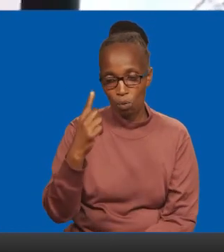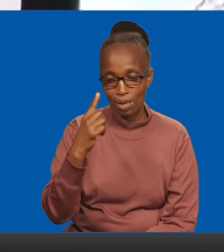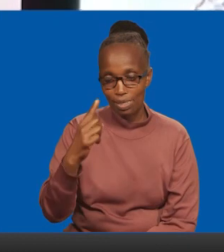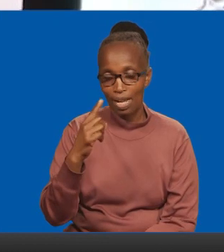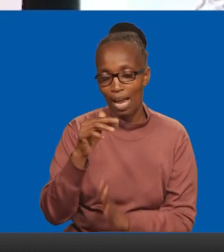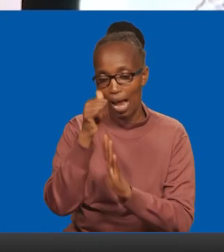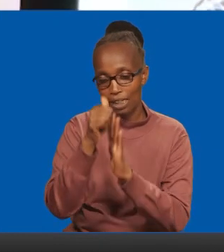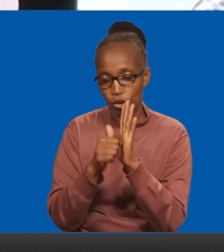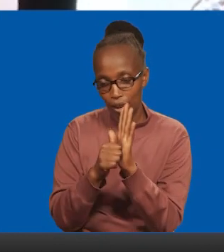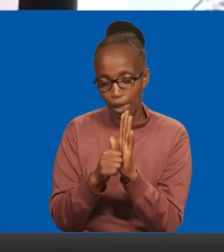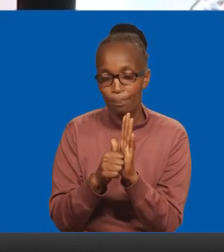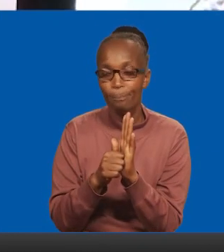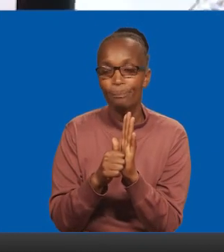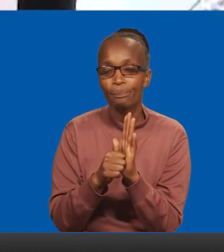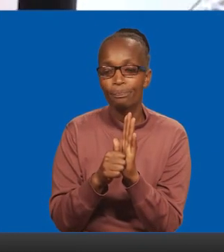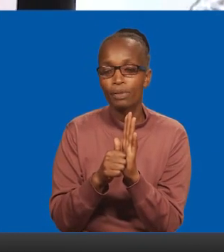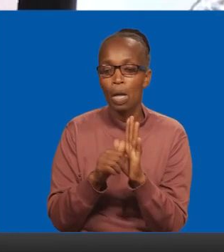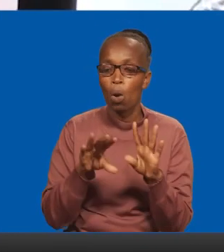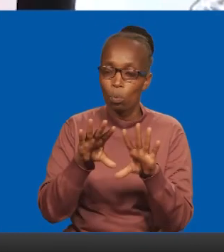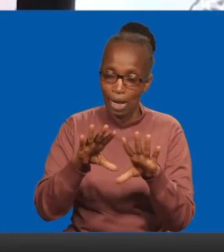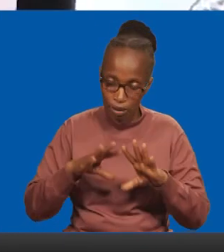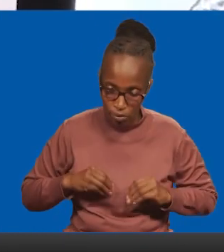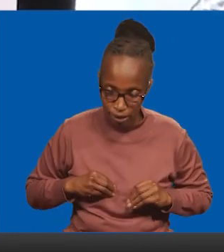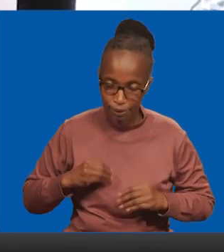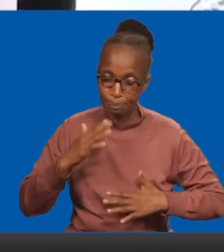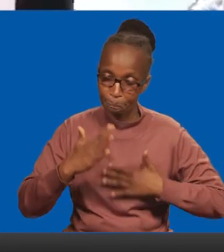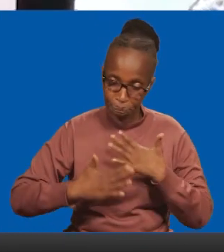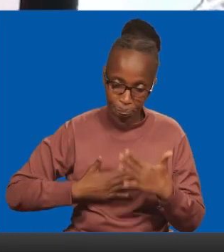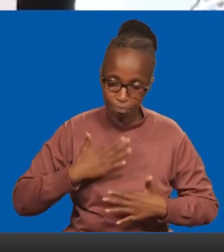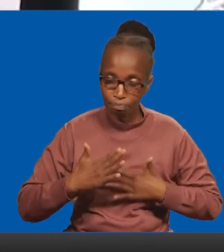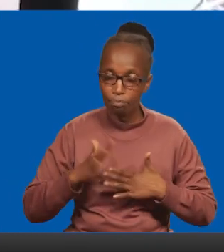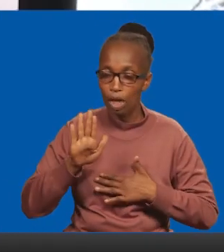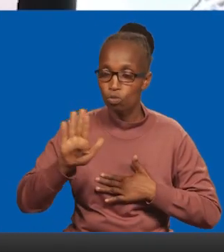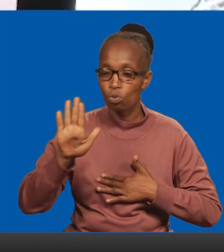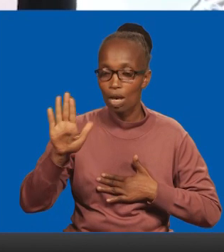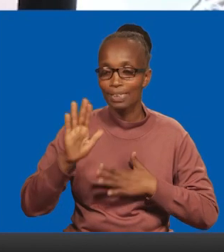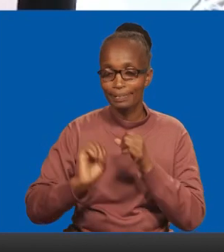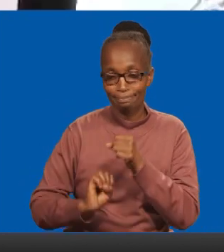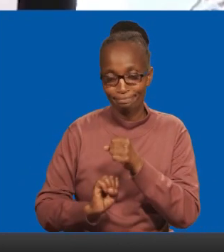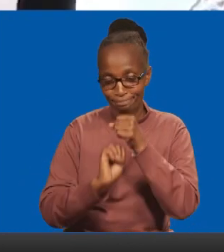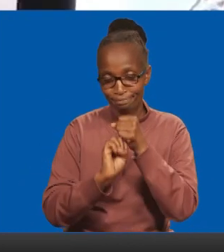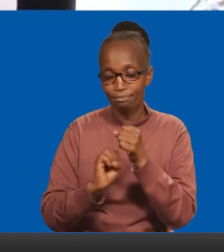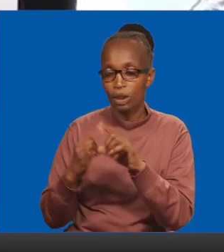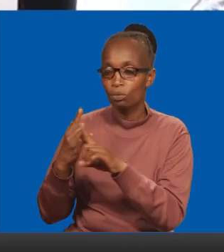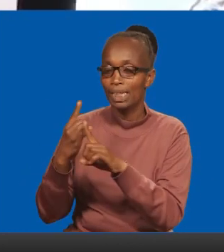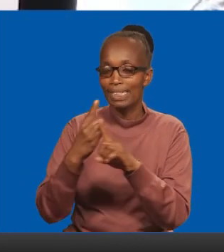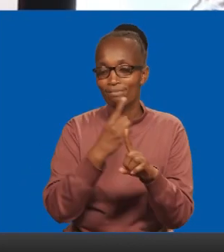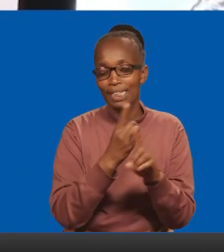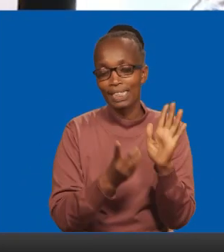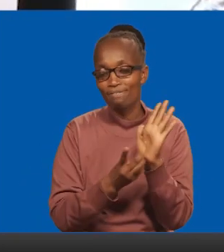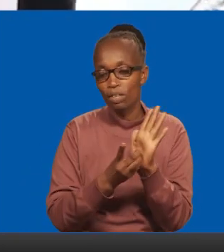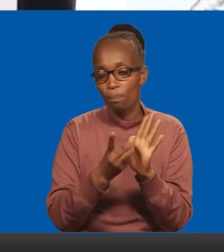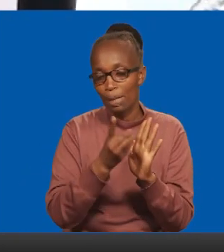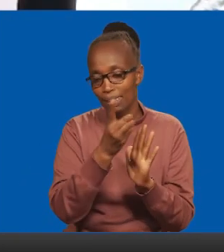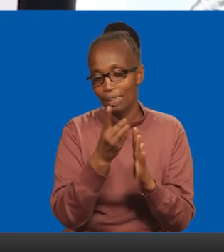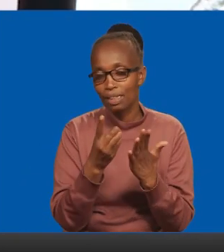Kwanza administration's agenda. We acknowledge and appreciate your continued support to the